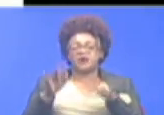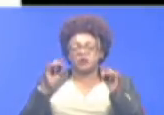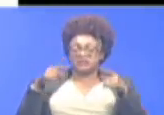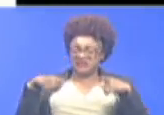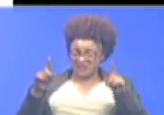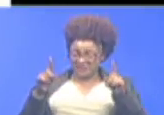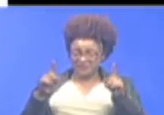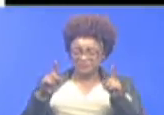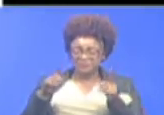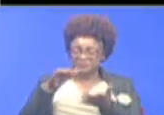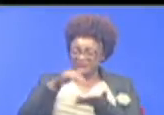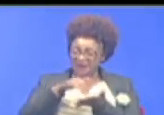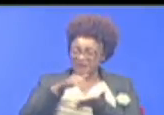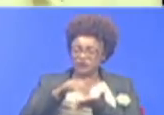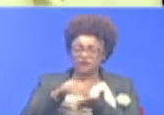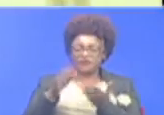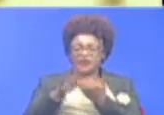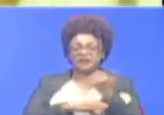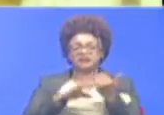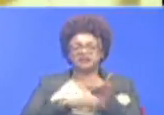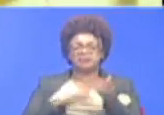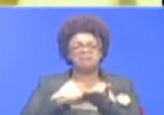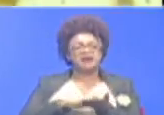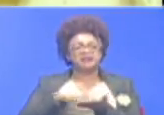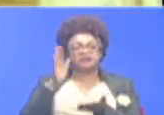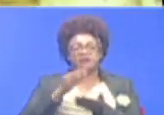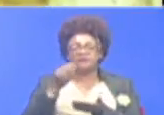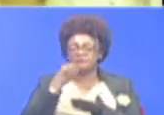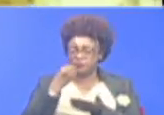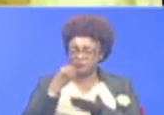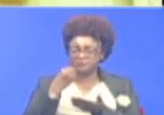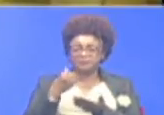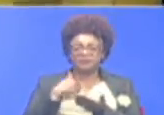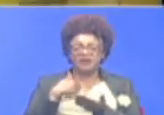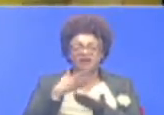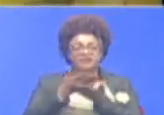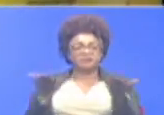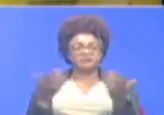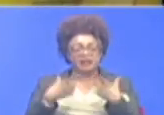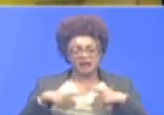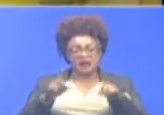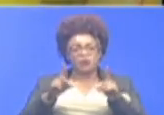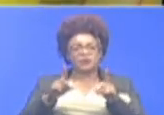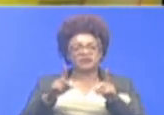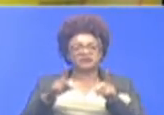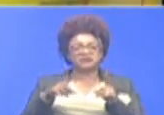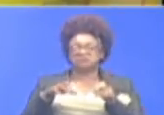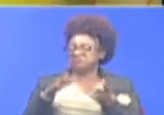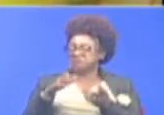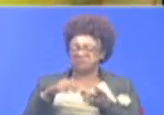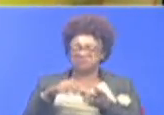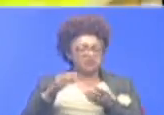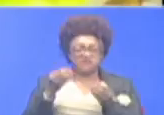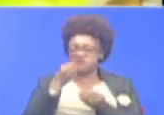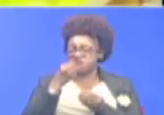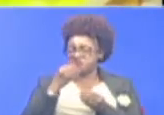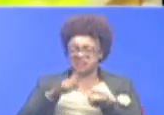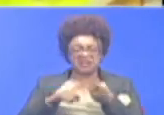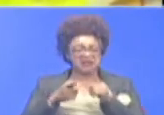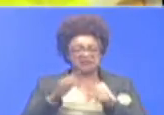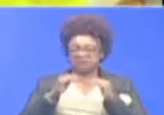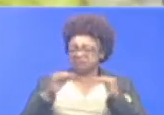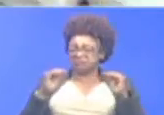of the country's major food scandals and have been taken to task for allowing substandard food into the country.